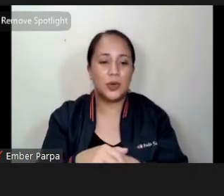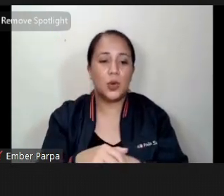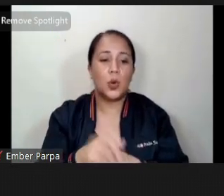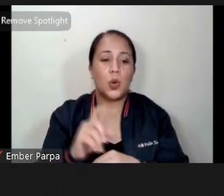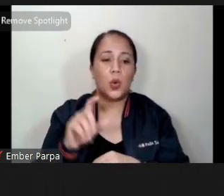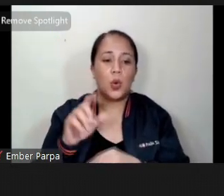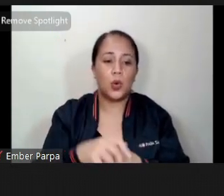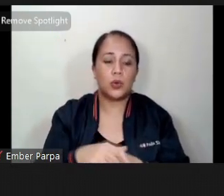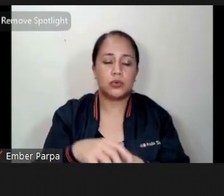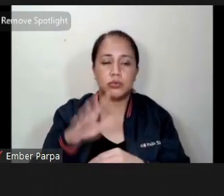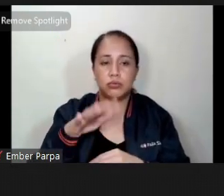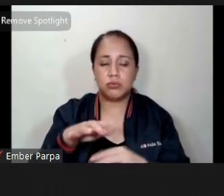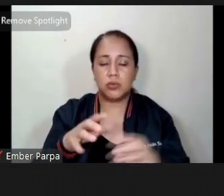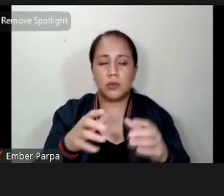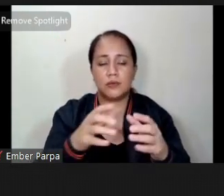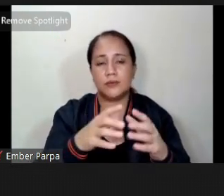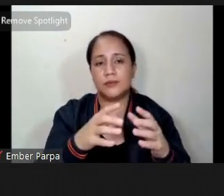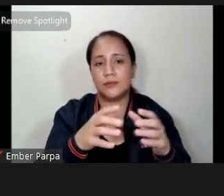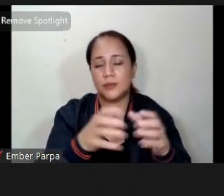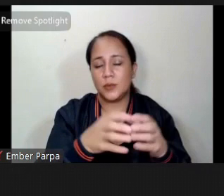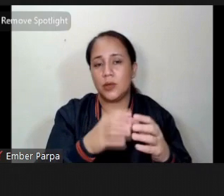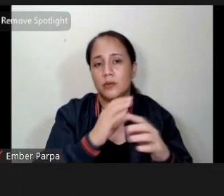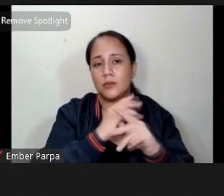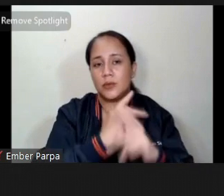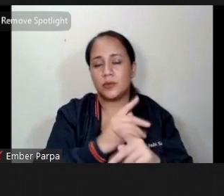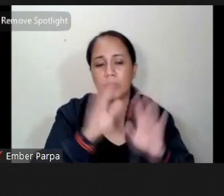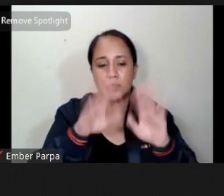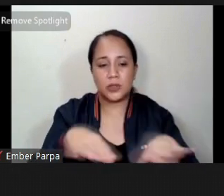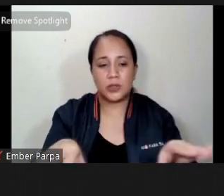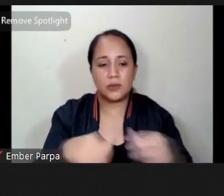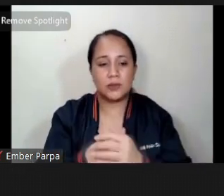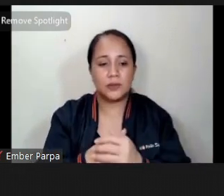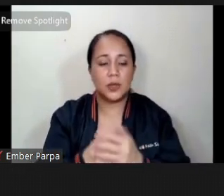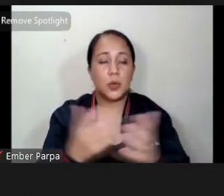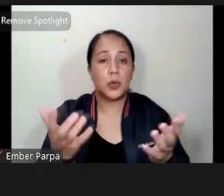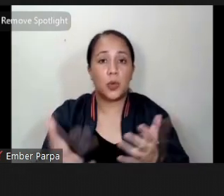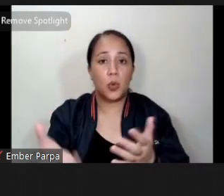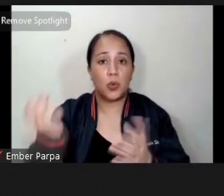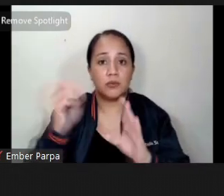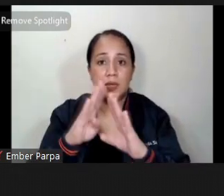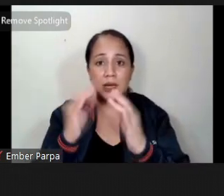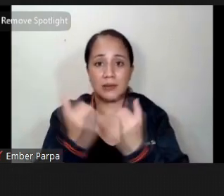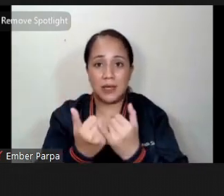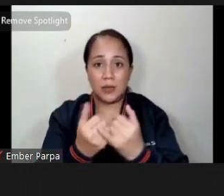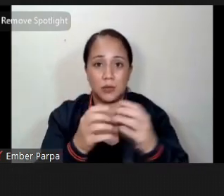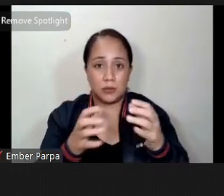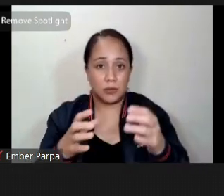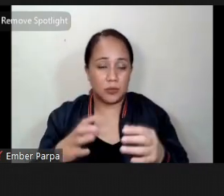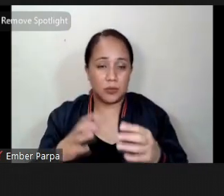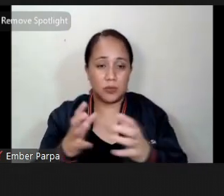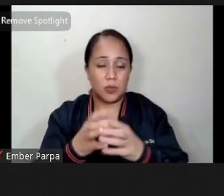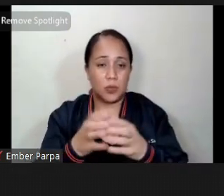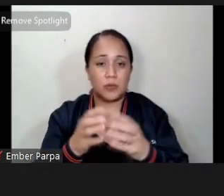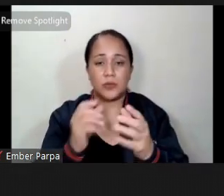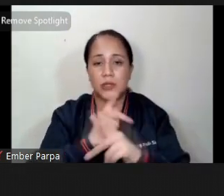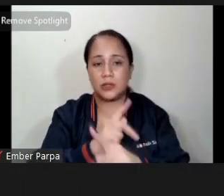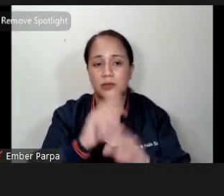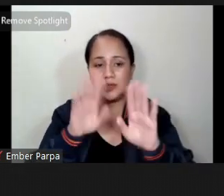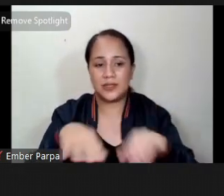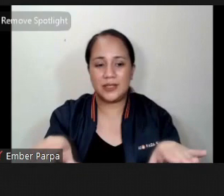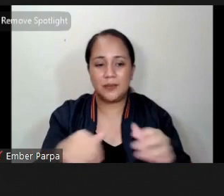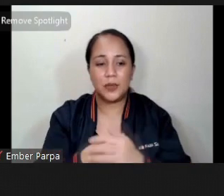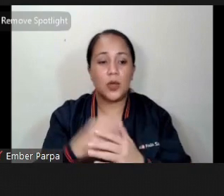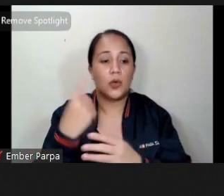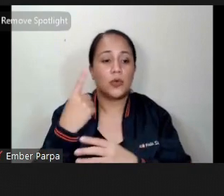Local Council for the Protection of Children or the LCPC o sa ating Barangay Council for the Protection of Children. Para